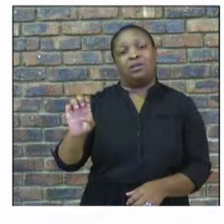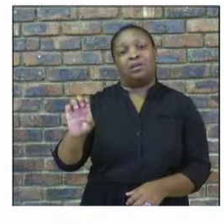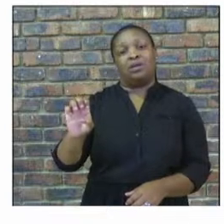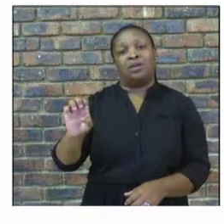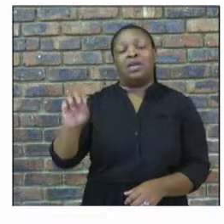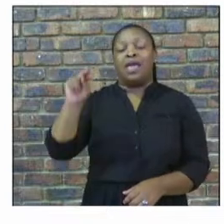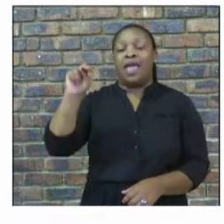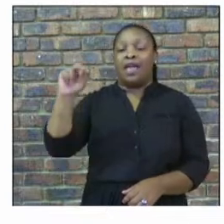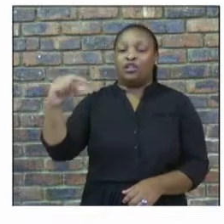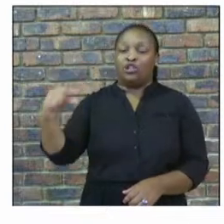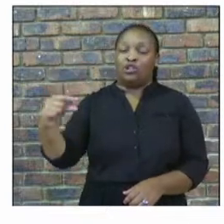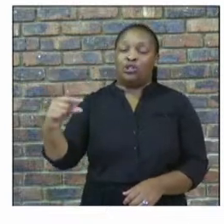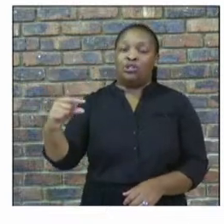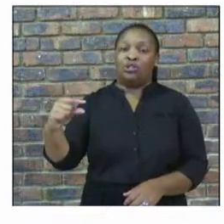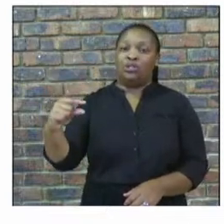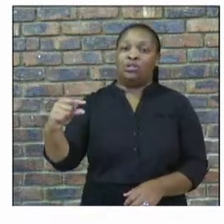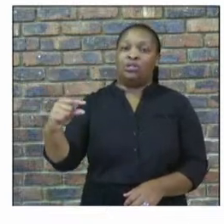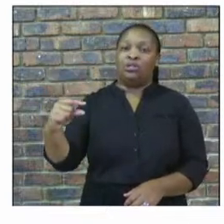EMONAHENG